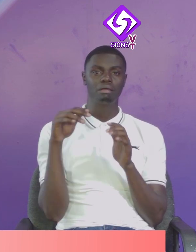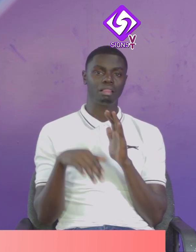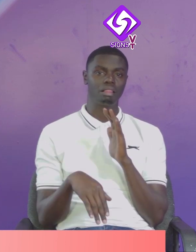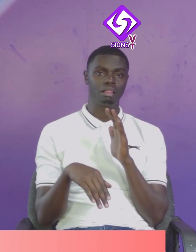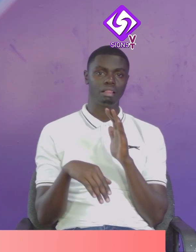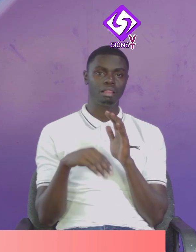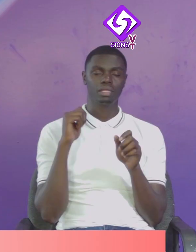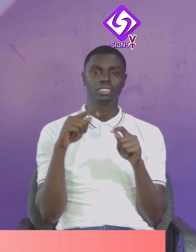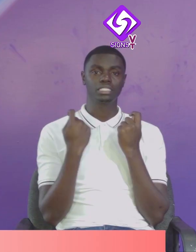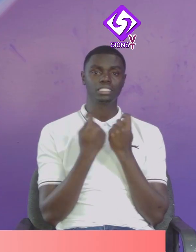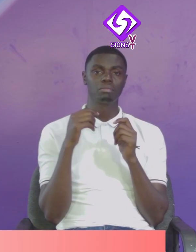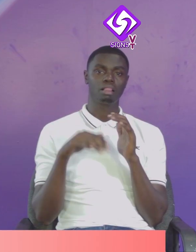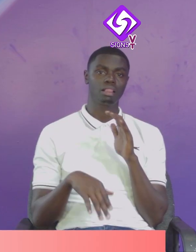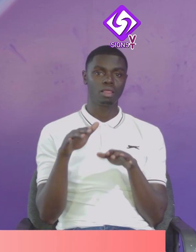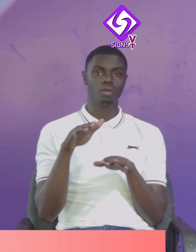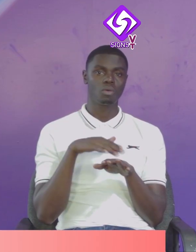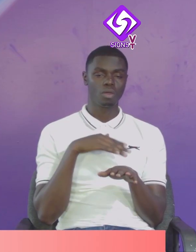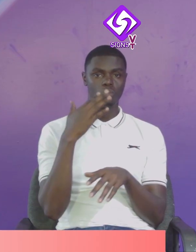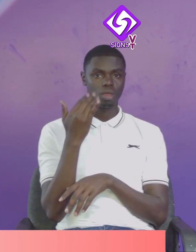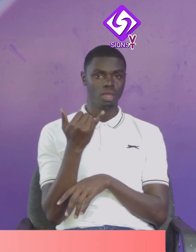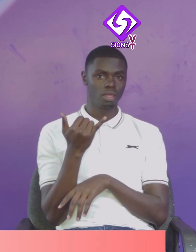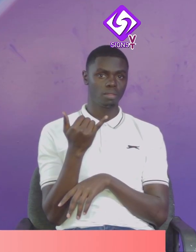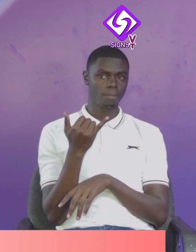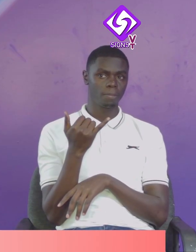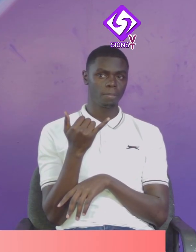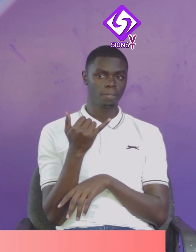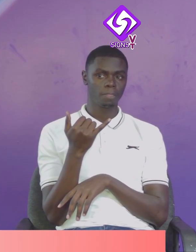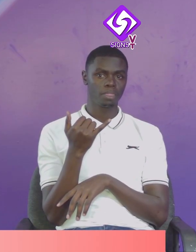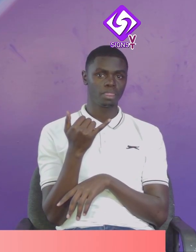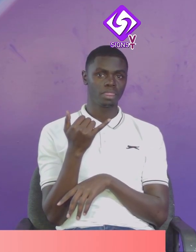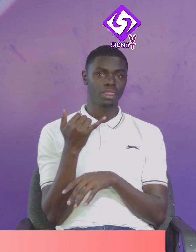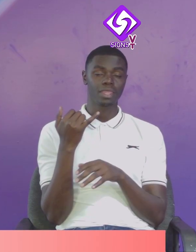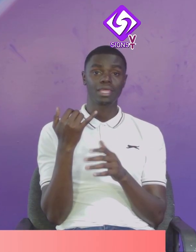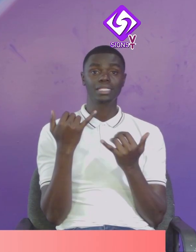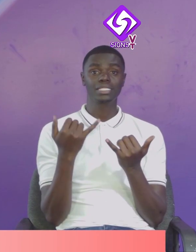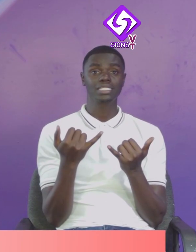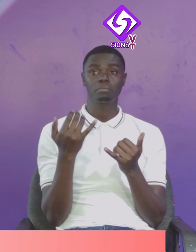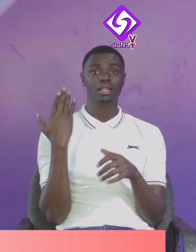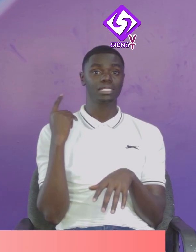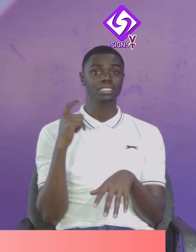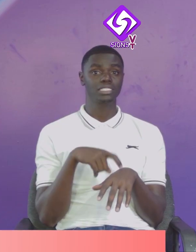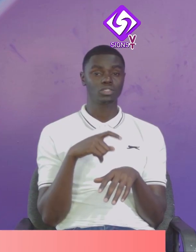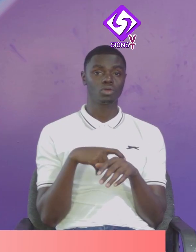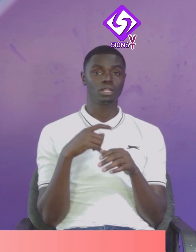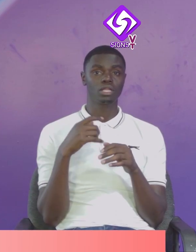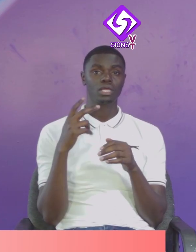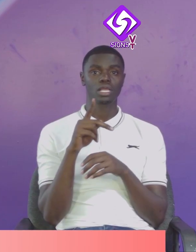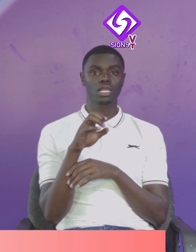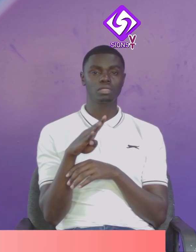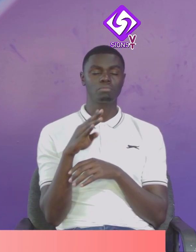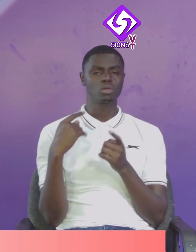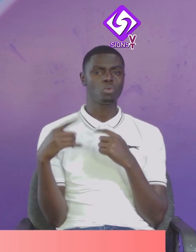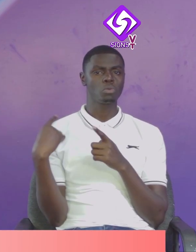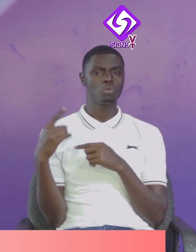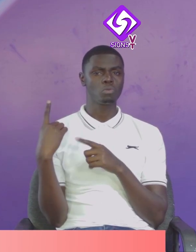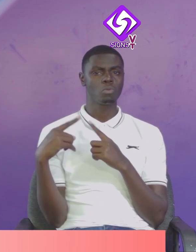down slowly because by this time last season, we had KCB being top 10 there,